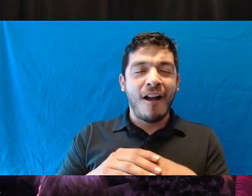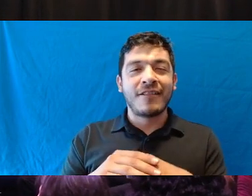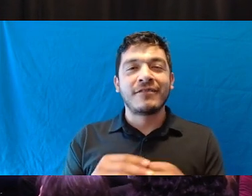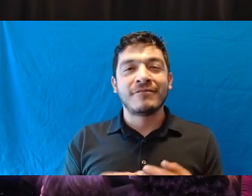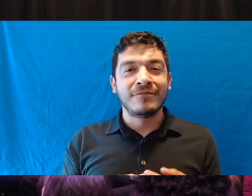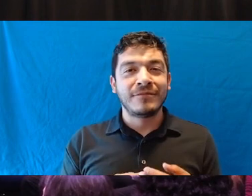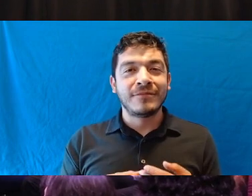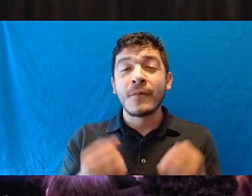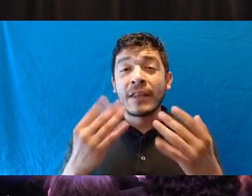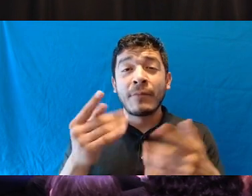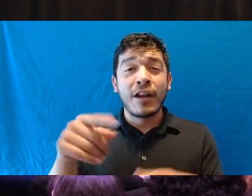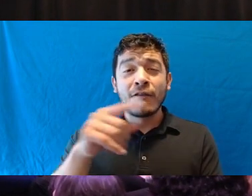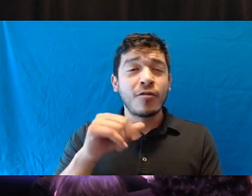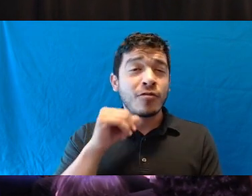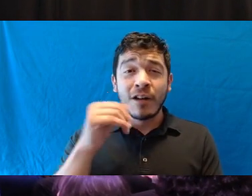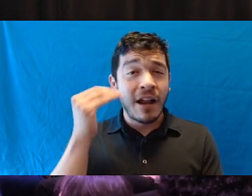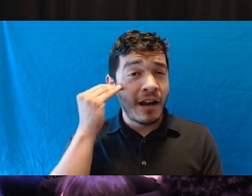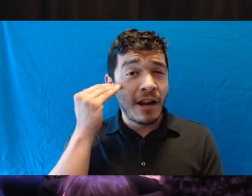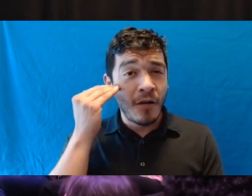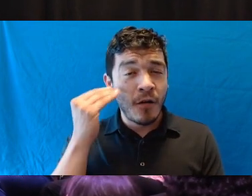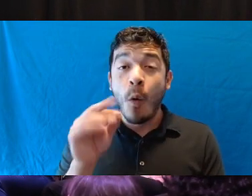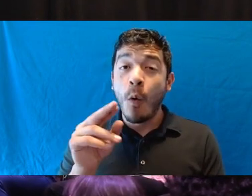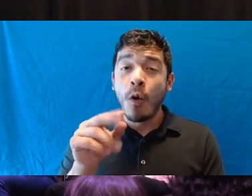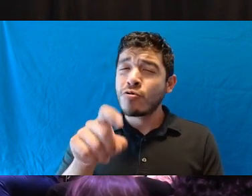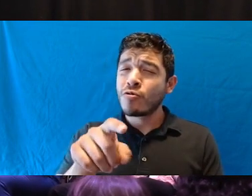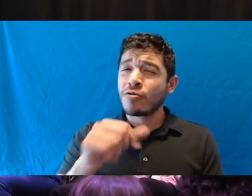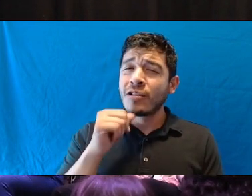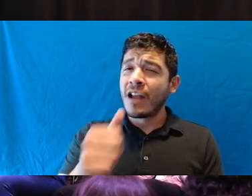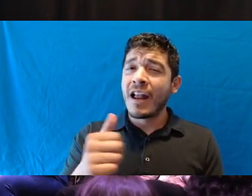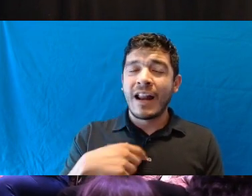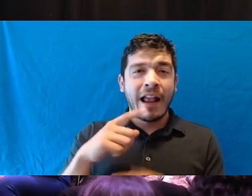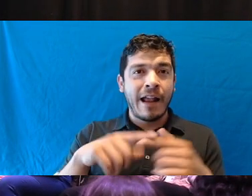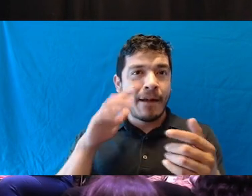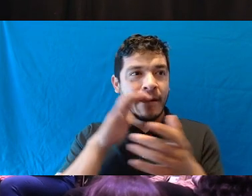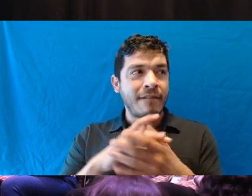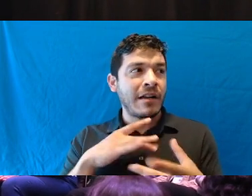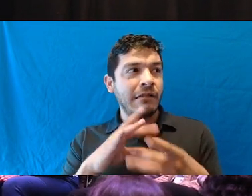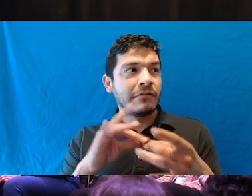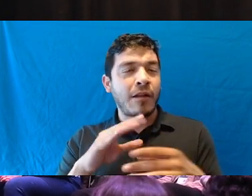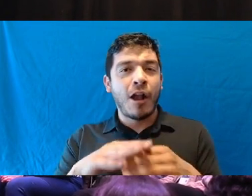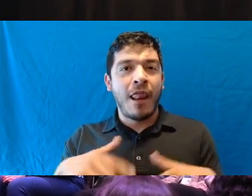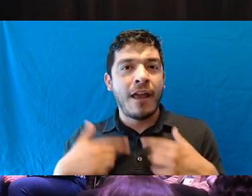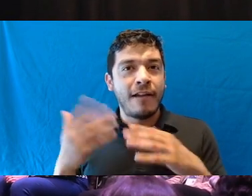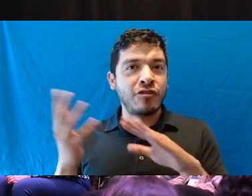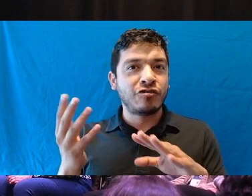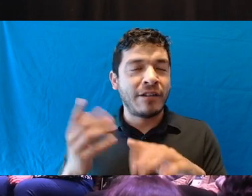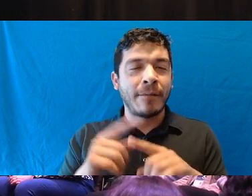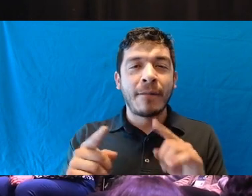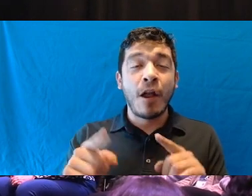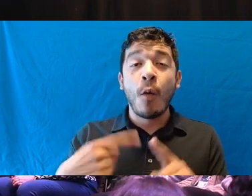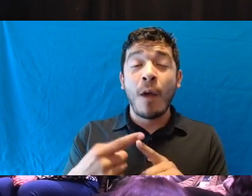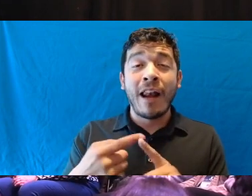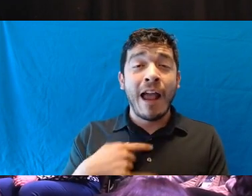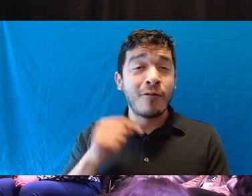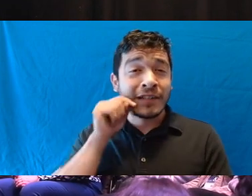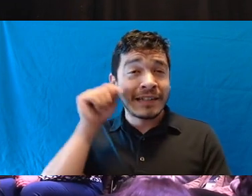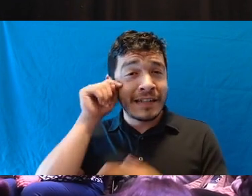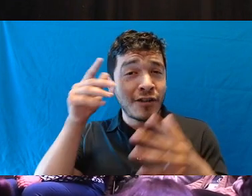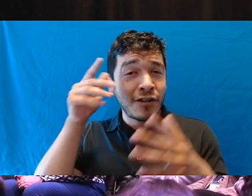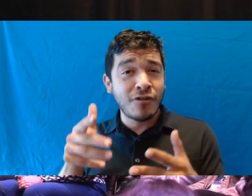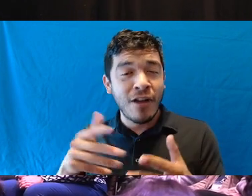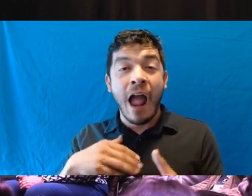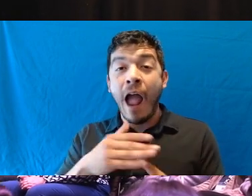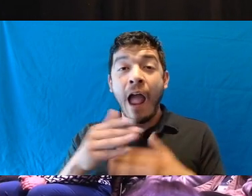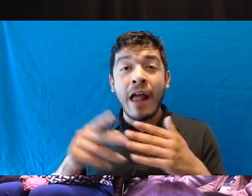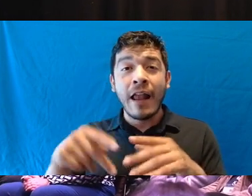know this, nor should you, and I can't believe I'm saying it on live stream. But when I was a teenager, I ended up in a pageant in